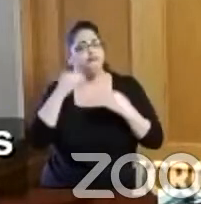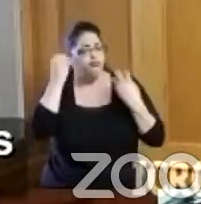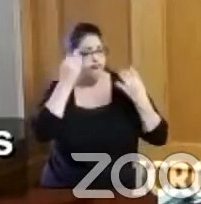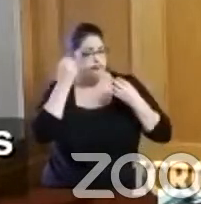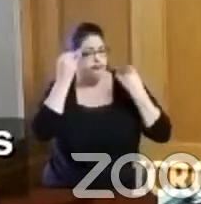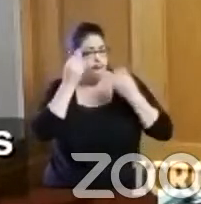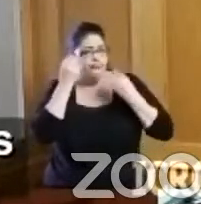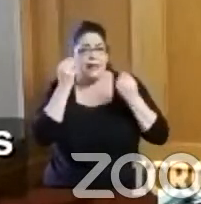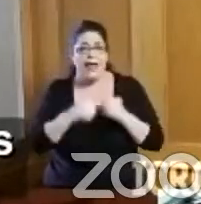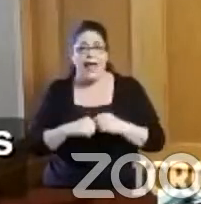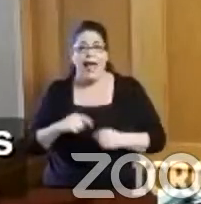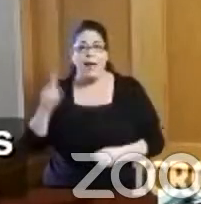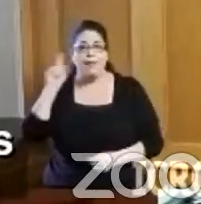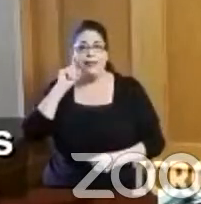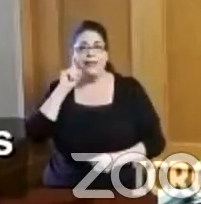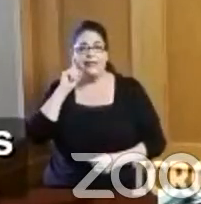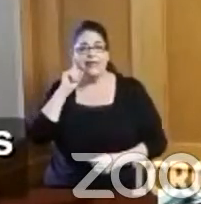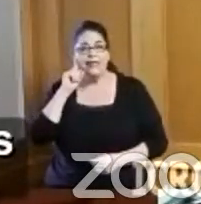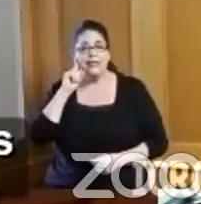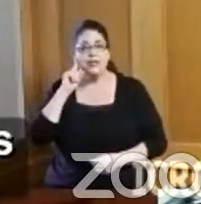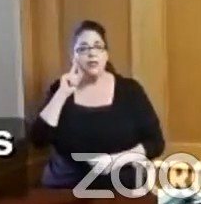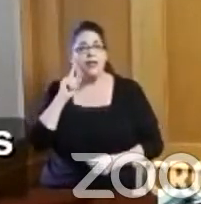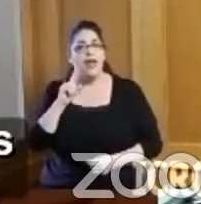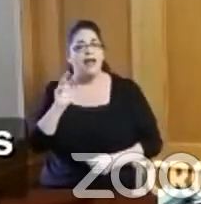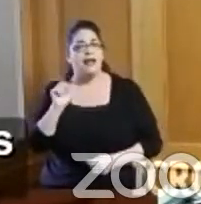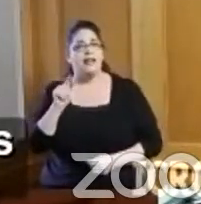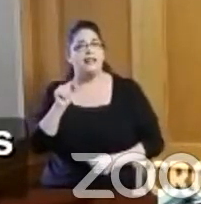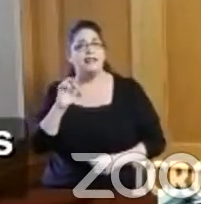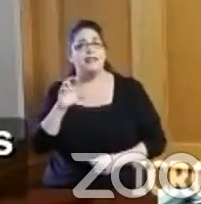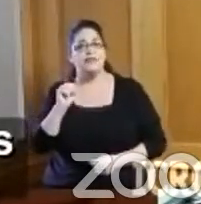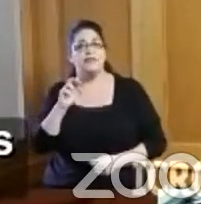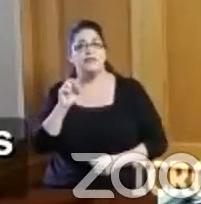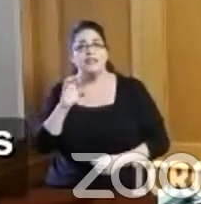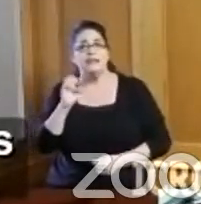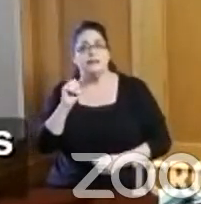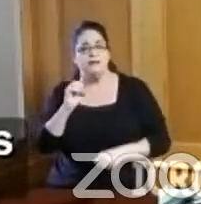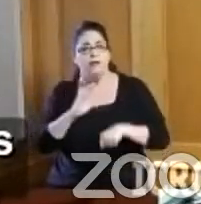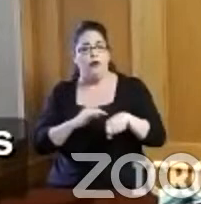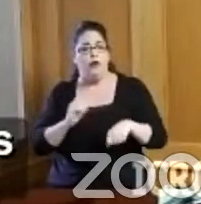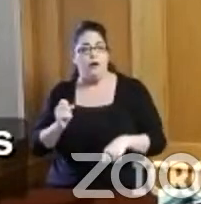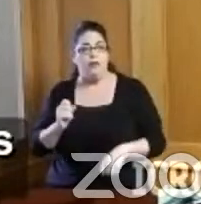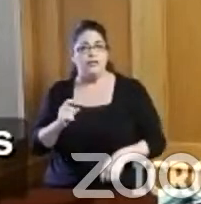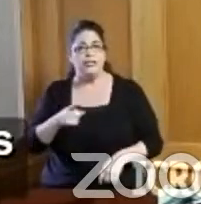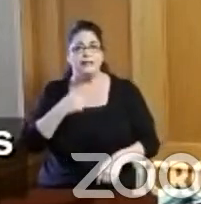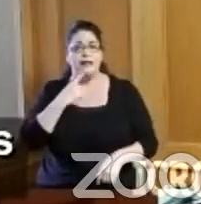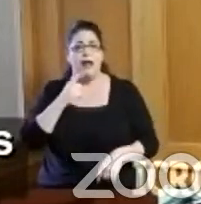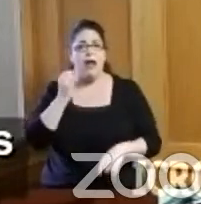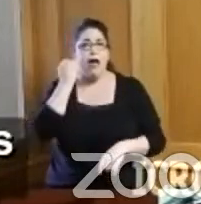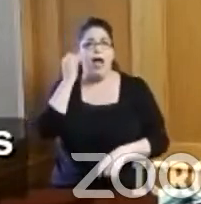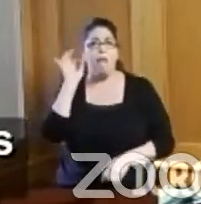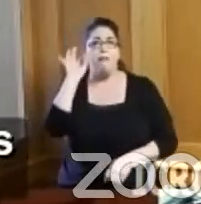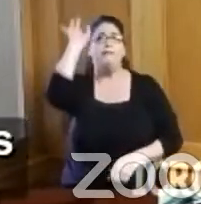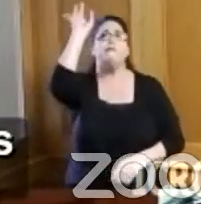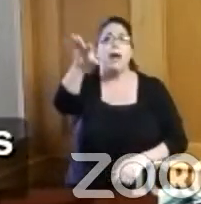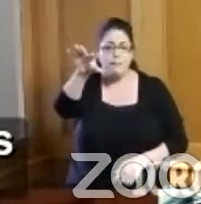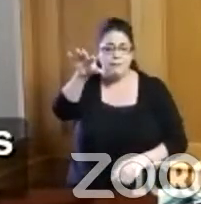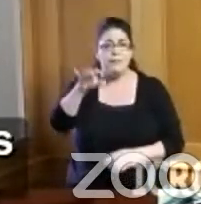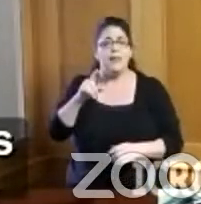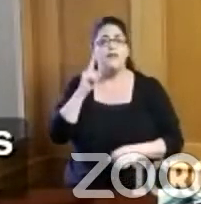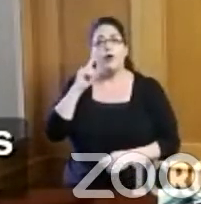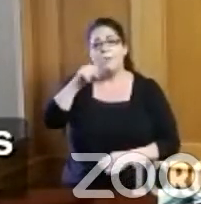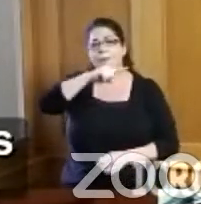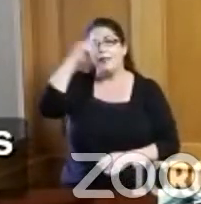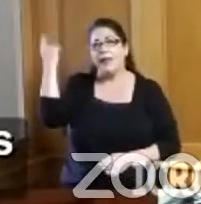to the buzz. It's funny, Lincoln Ware's in the back. Alicia Reese called in. I'm just listening here, no there. And she brought up an idea that she had for the